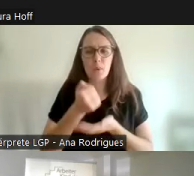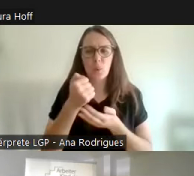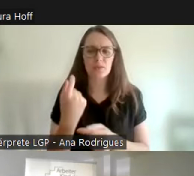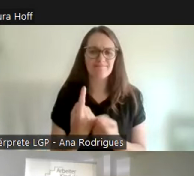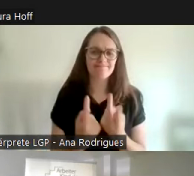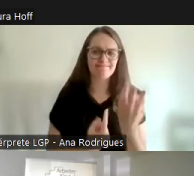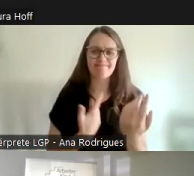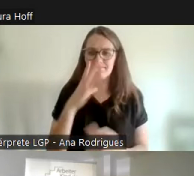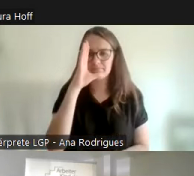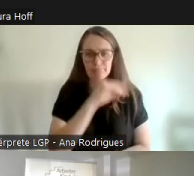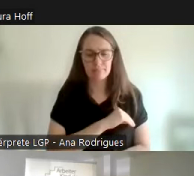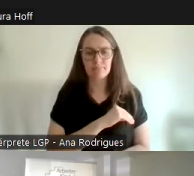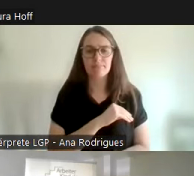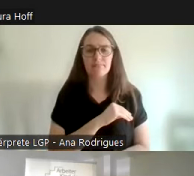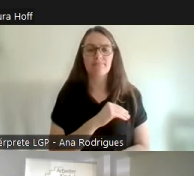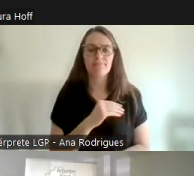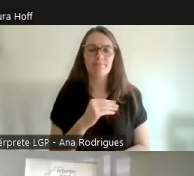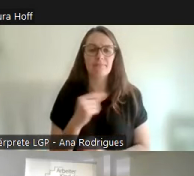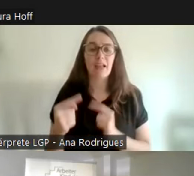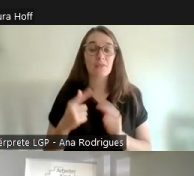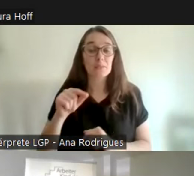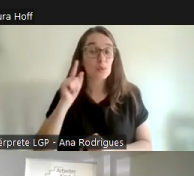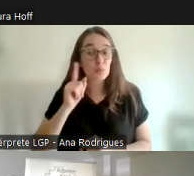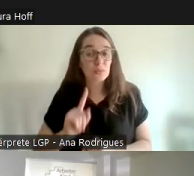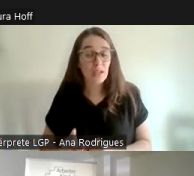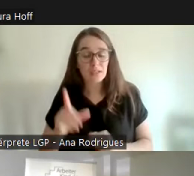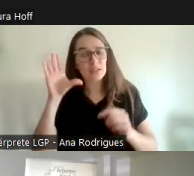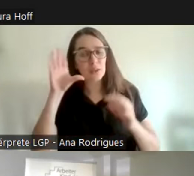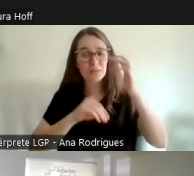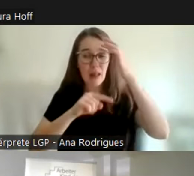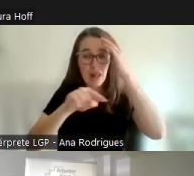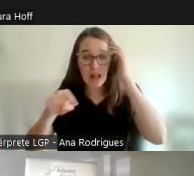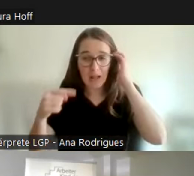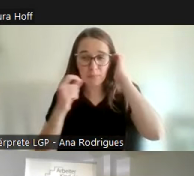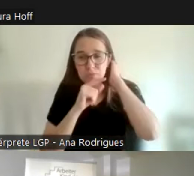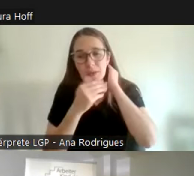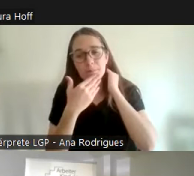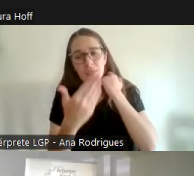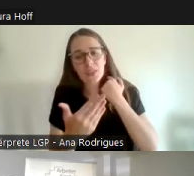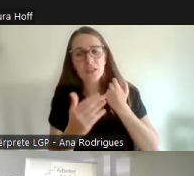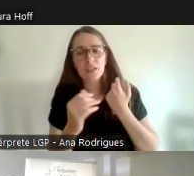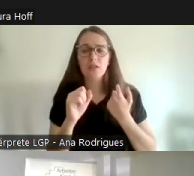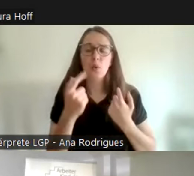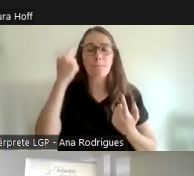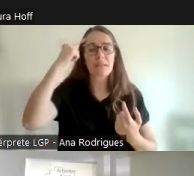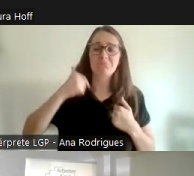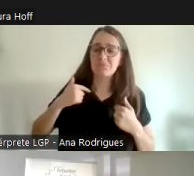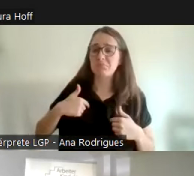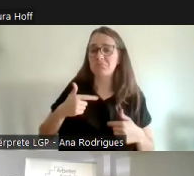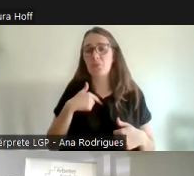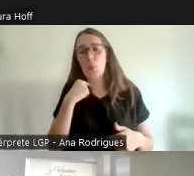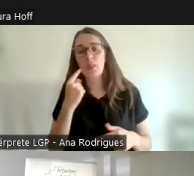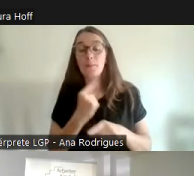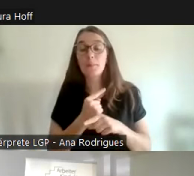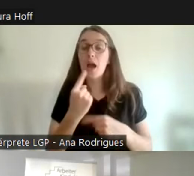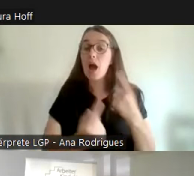etc. They either don't know that these things exist, or they think they're not eligible, because many